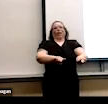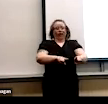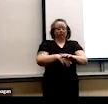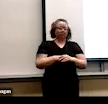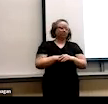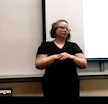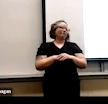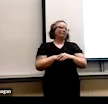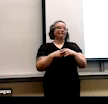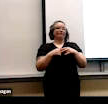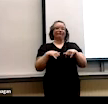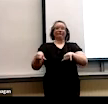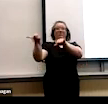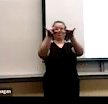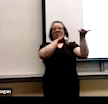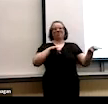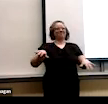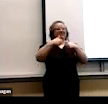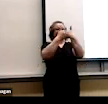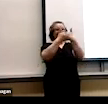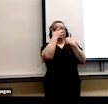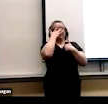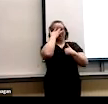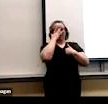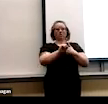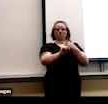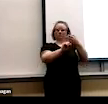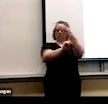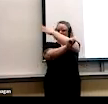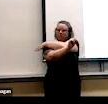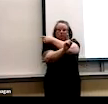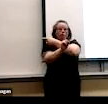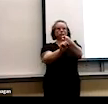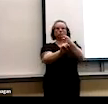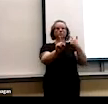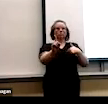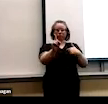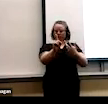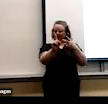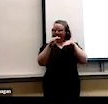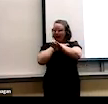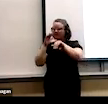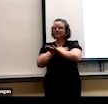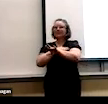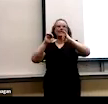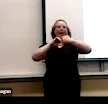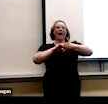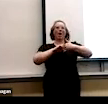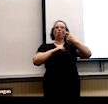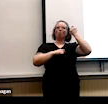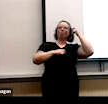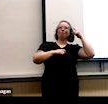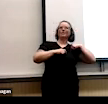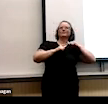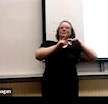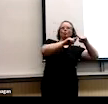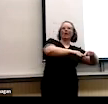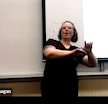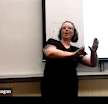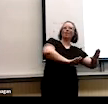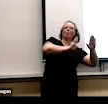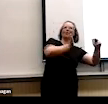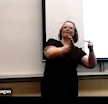it's difficult to get useful information about the past, except for when Kaylee gets it for me. Either there's no way to get it, I can't find it